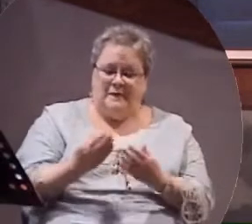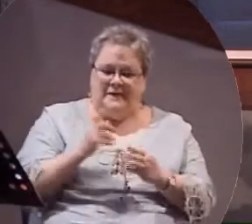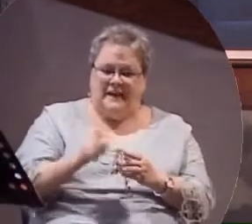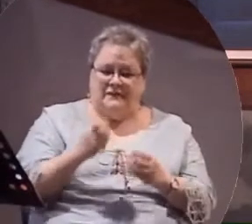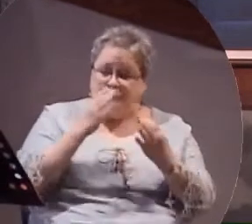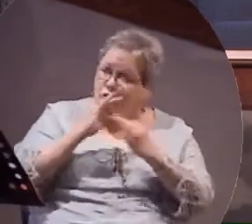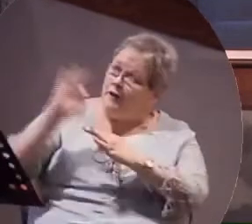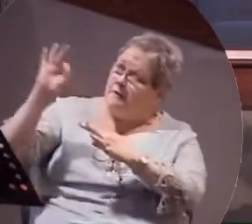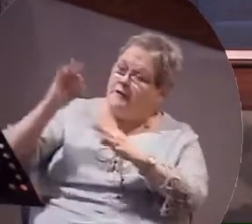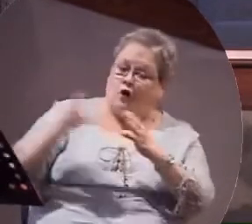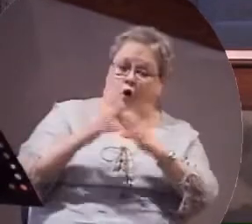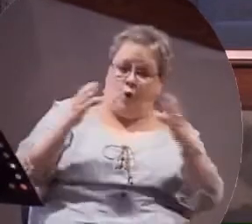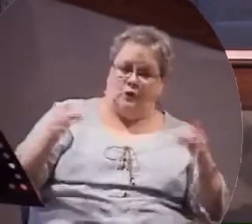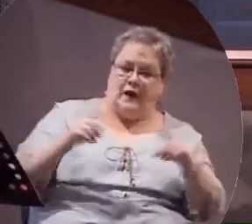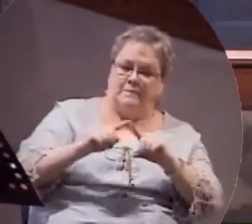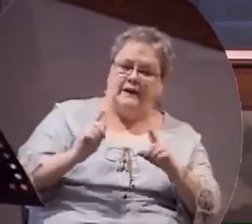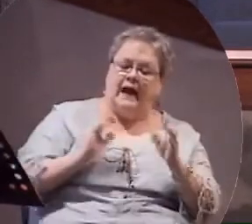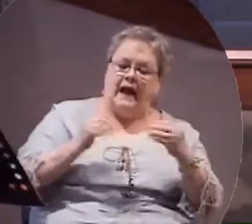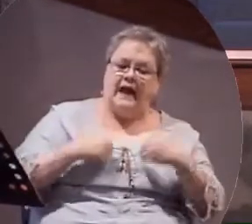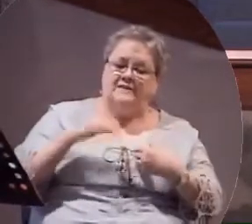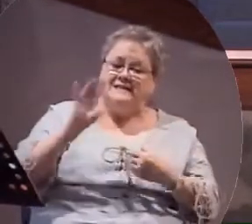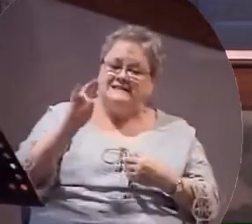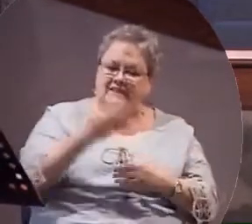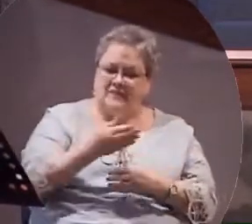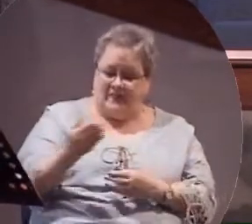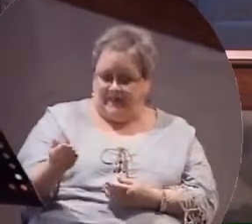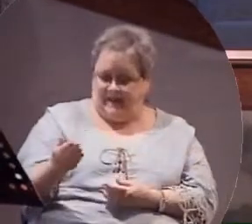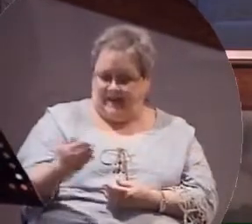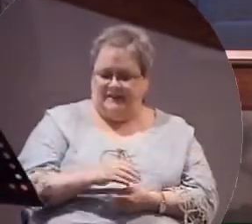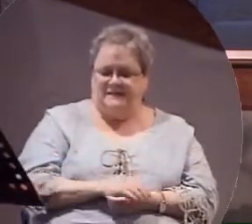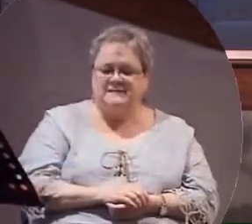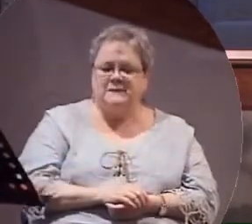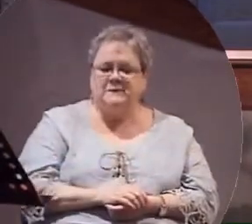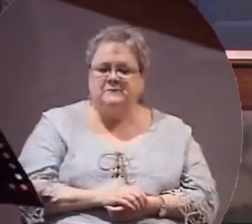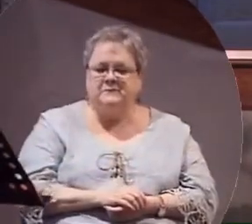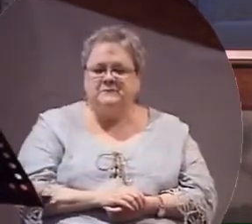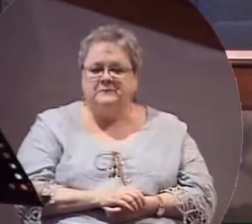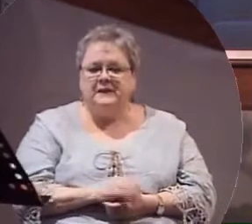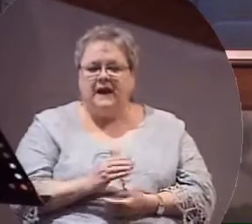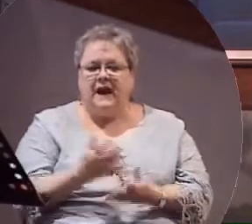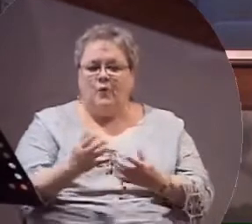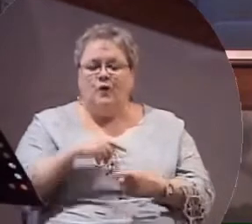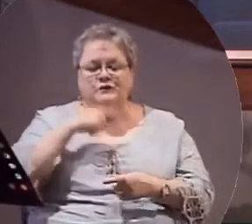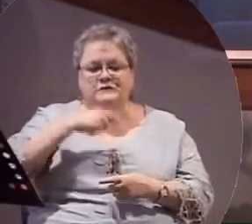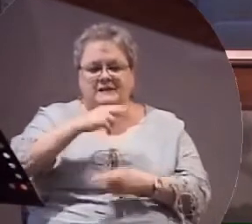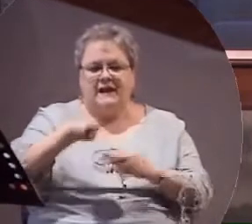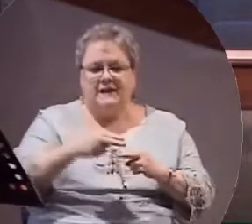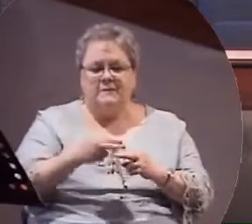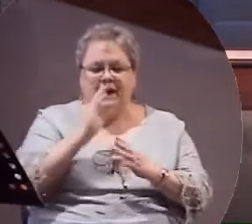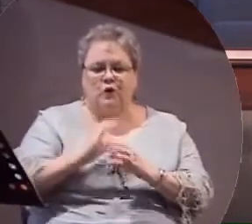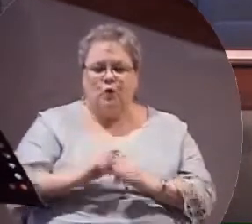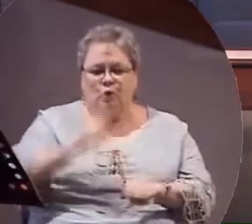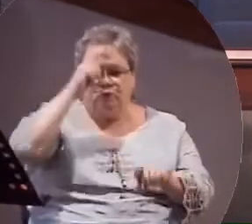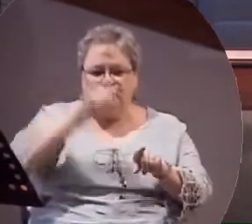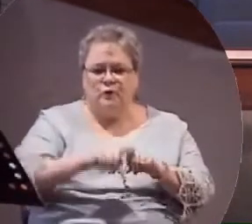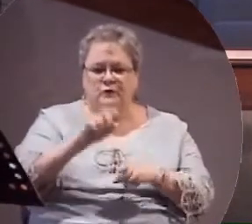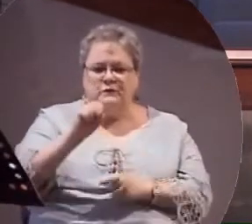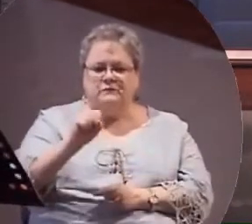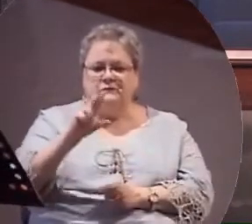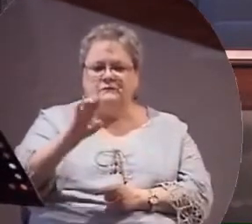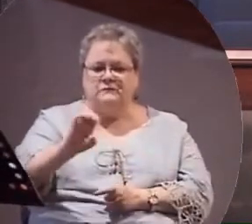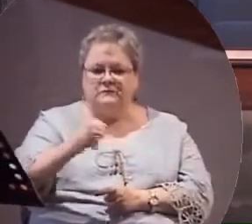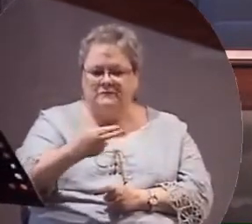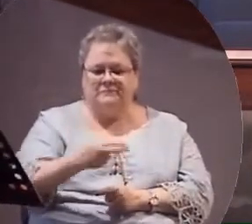I want to say, I got seven things. I'll do it quick. But I got seven things I'd like to say about old brother such. All